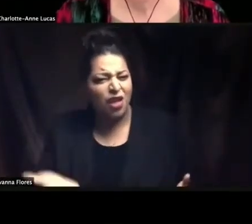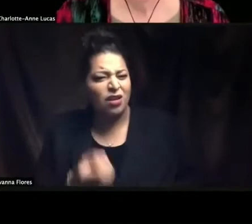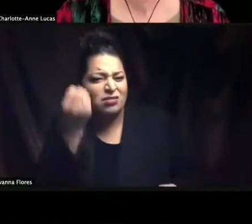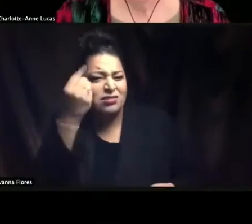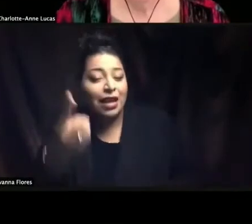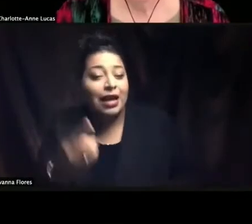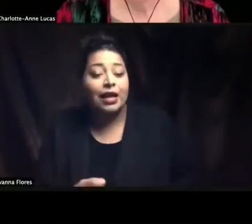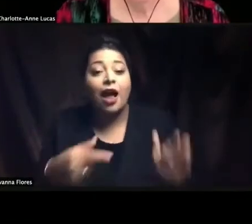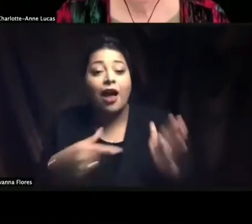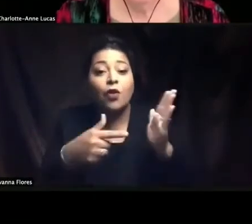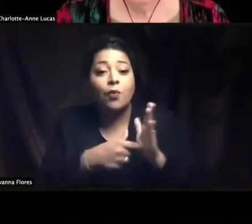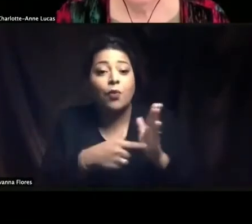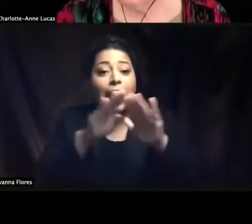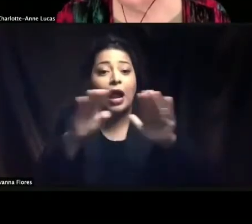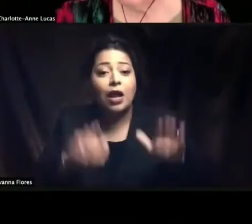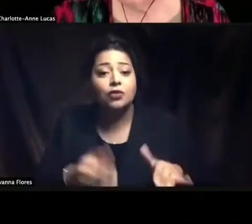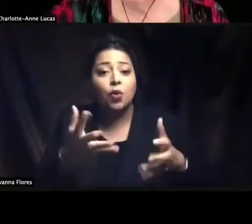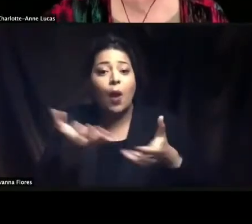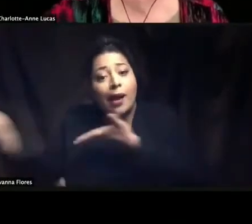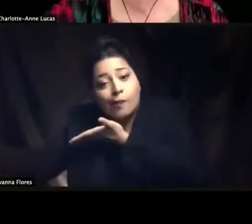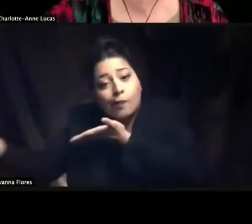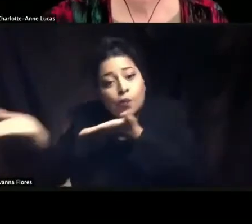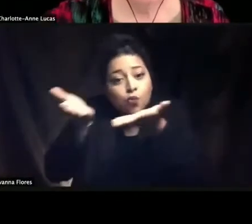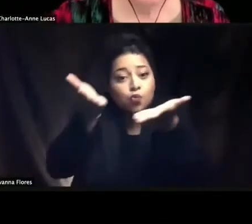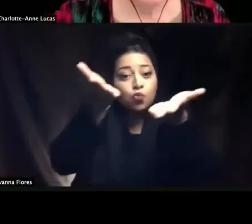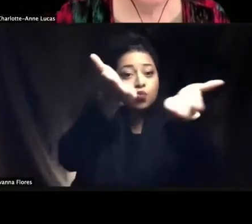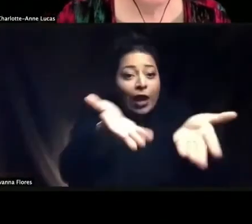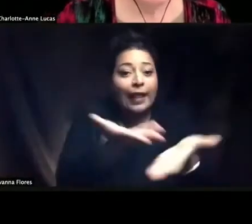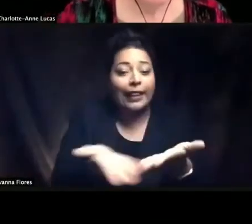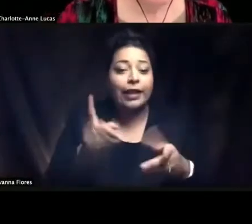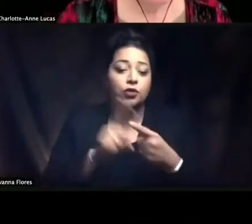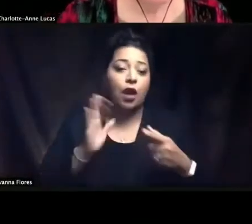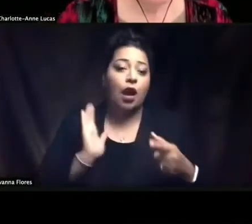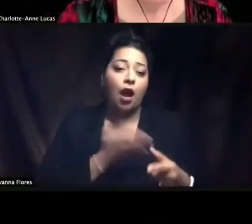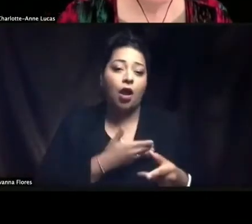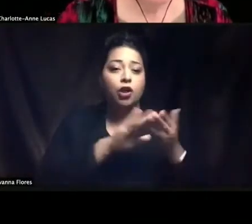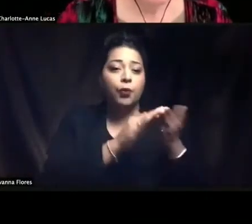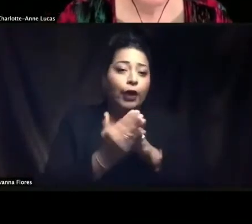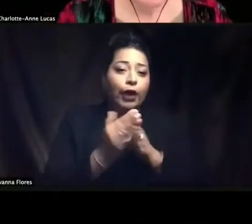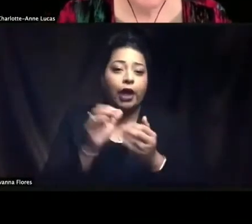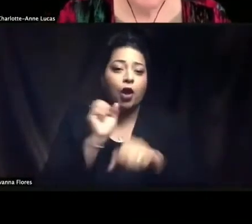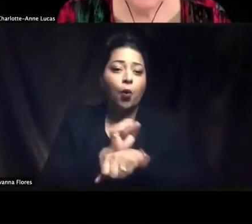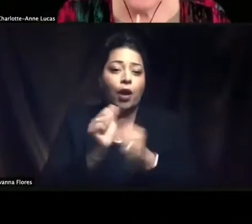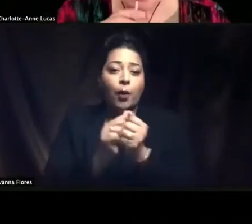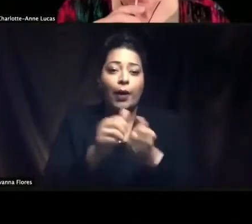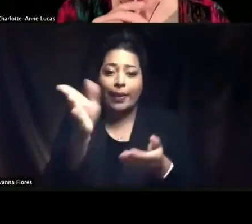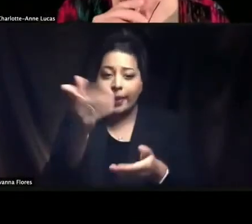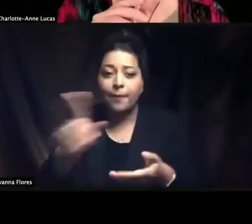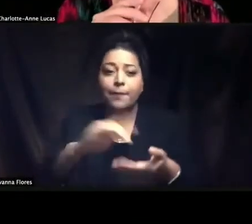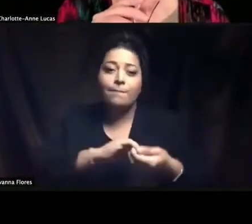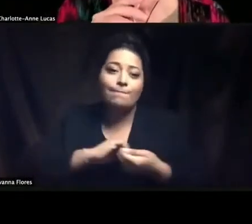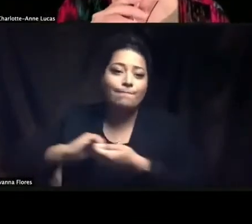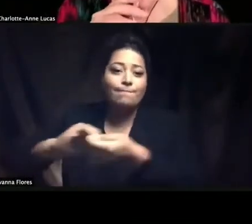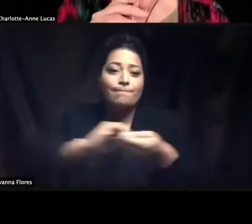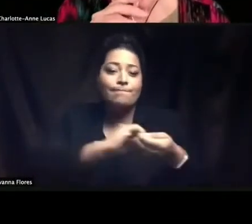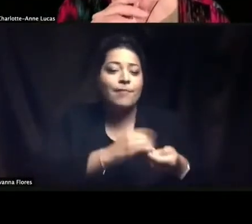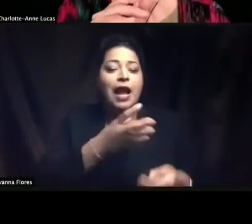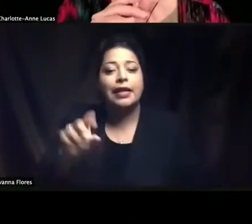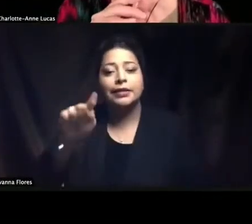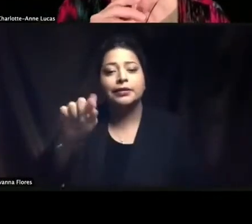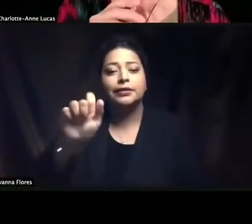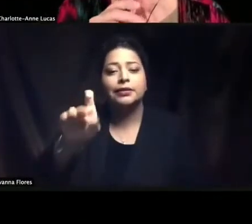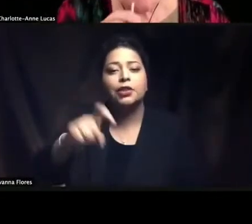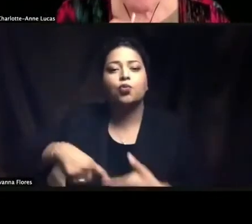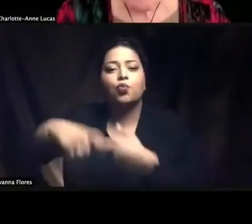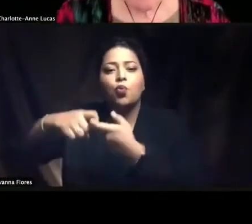affordable housing and want to bring stuff to our community. So working with them and giving them tax breaks or different breaks